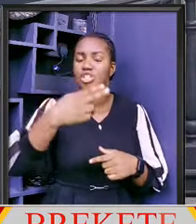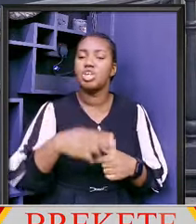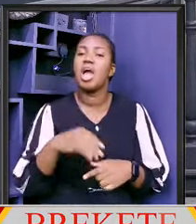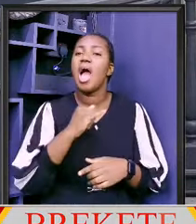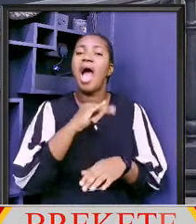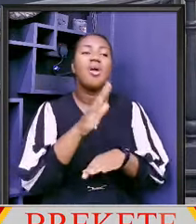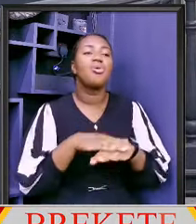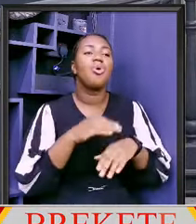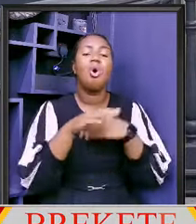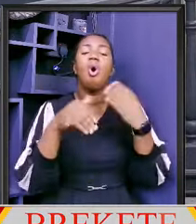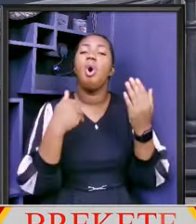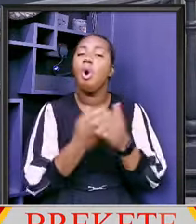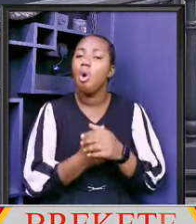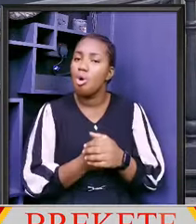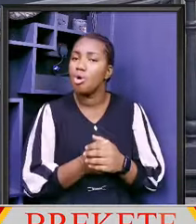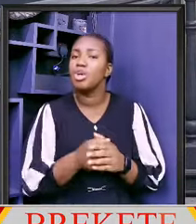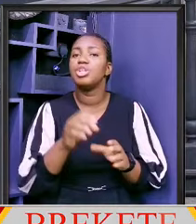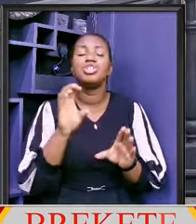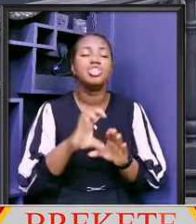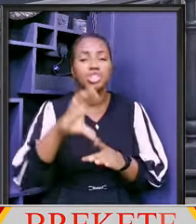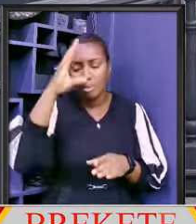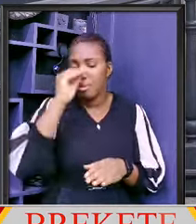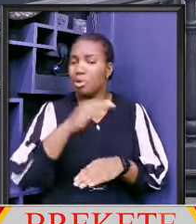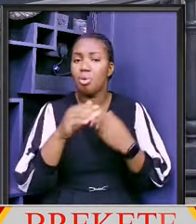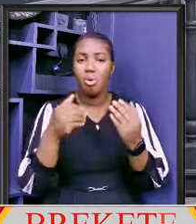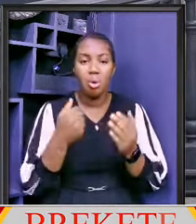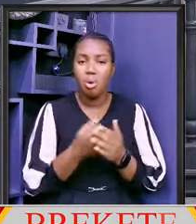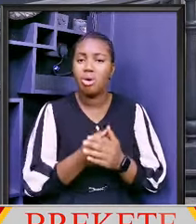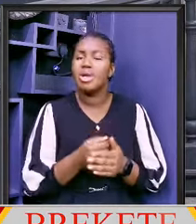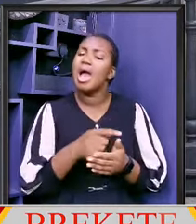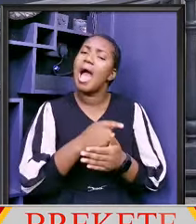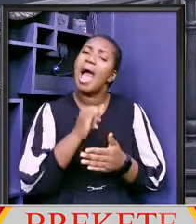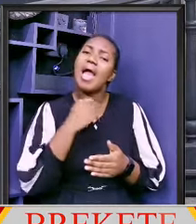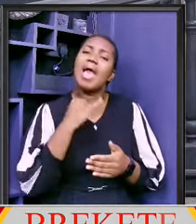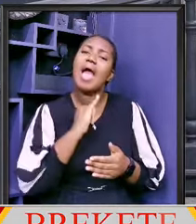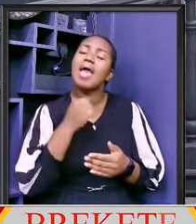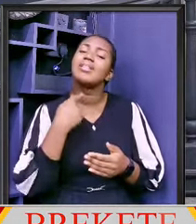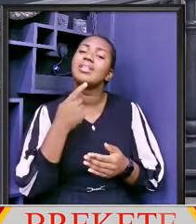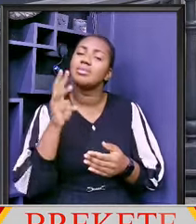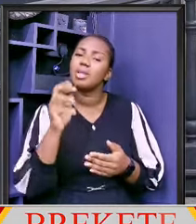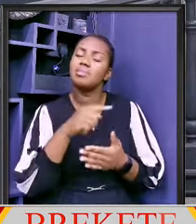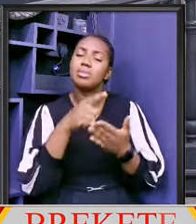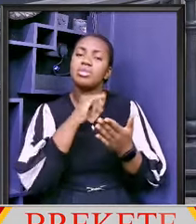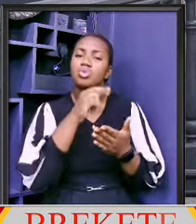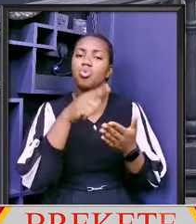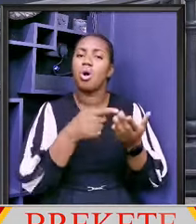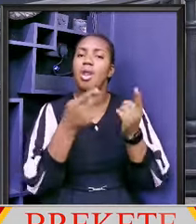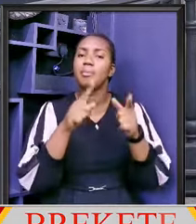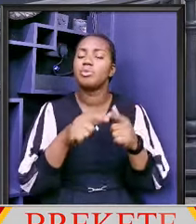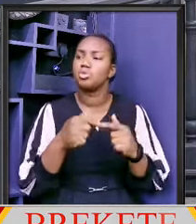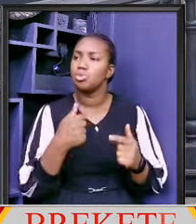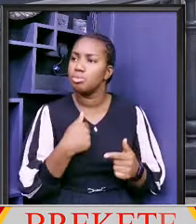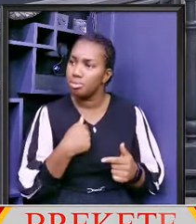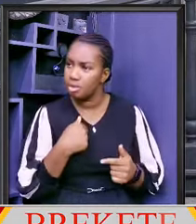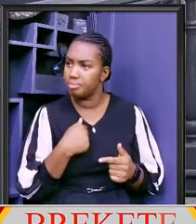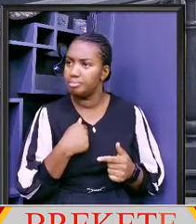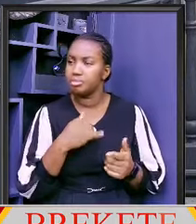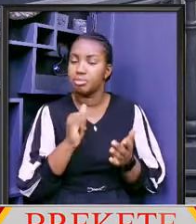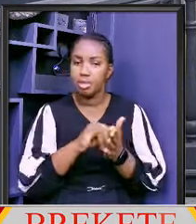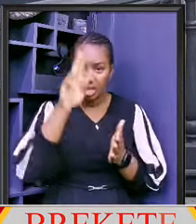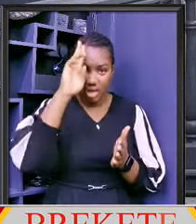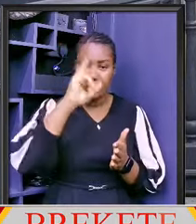secretary. They come. I say, this is what happened to me. It's happened that Alfred Obala is a board of trustee from